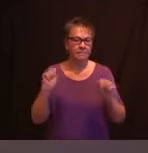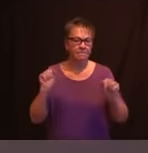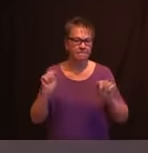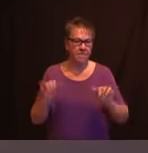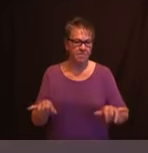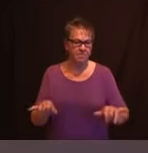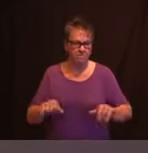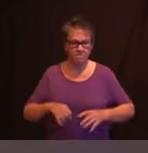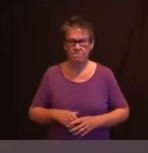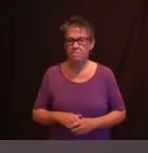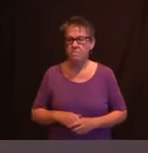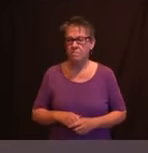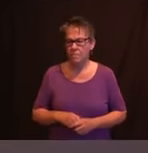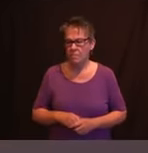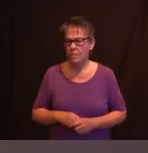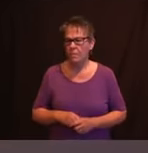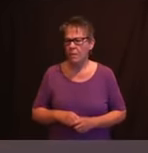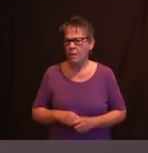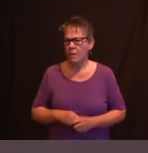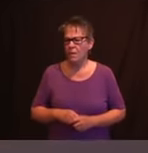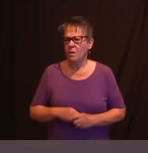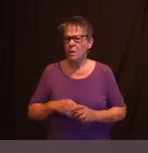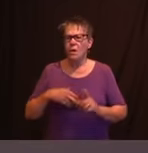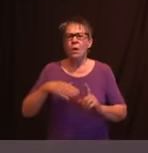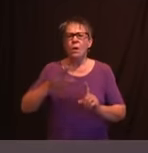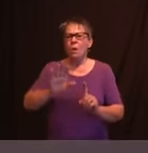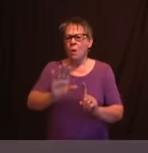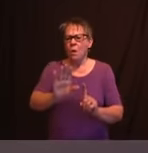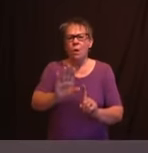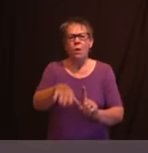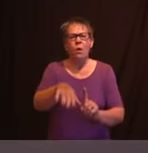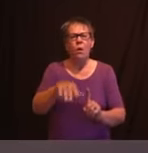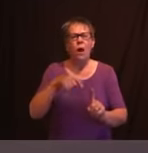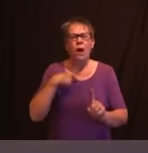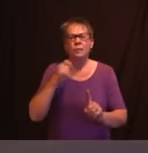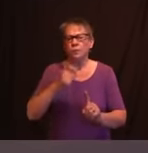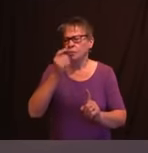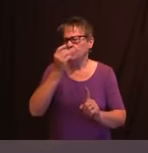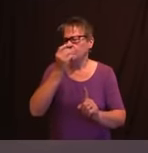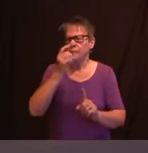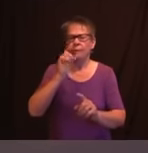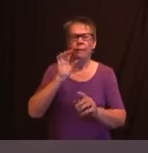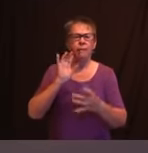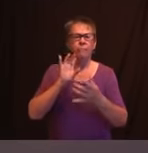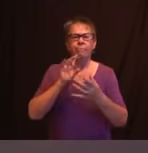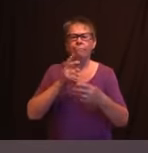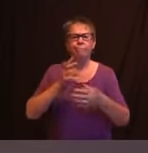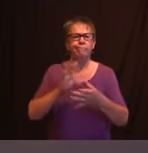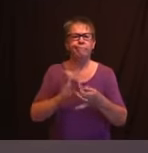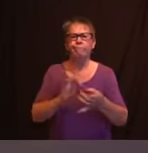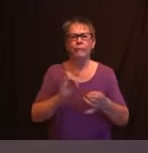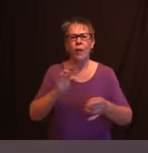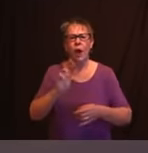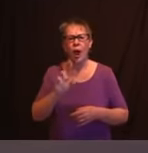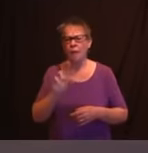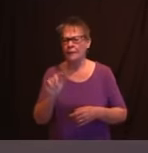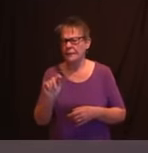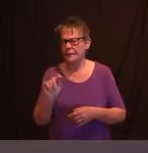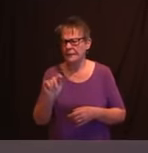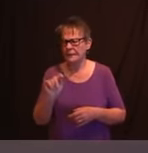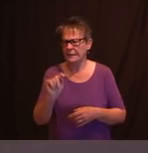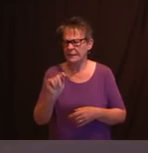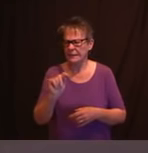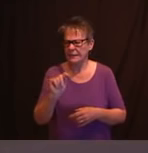So it's 0.84 is the RT, and it's been bouncing in a range of, as we showed yesterday, of